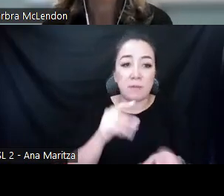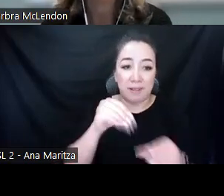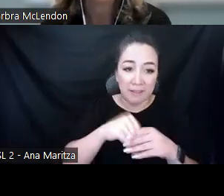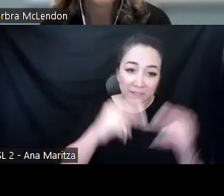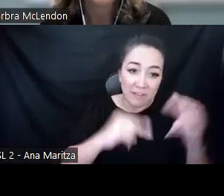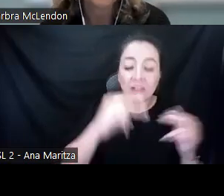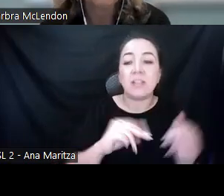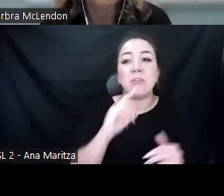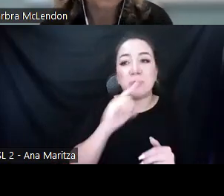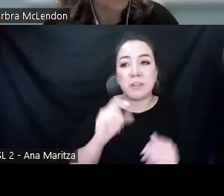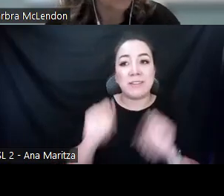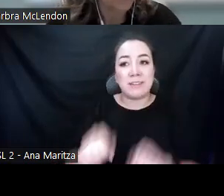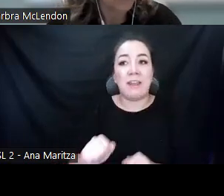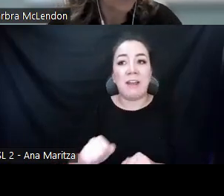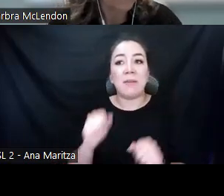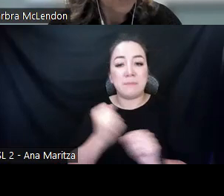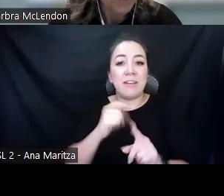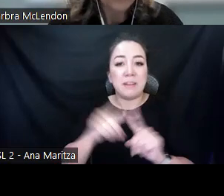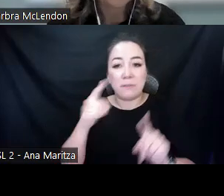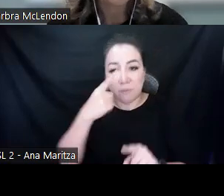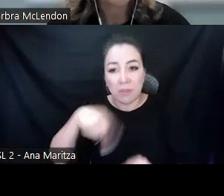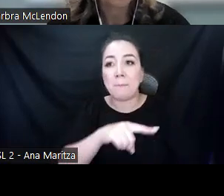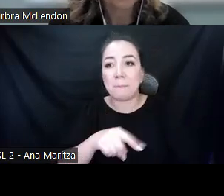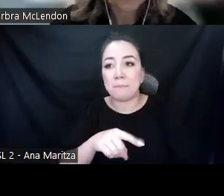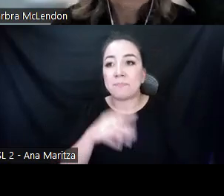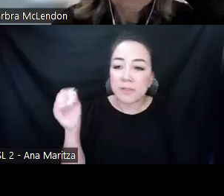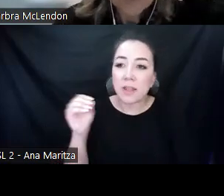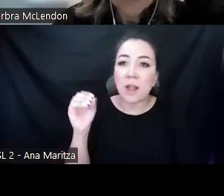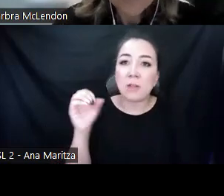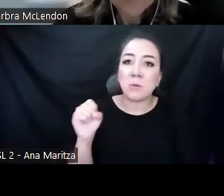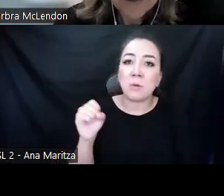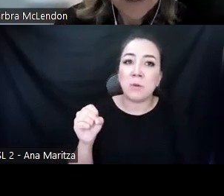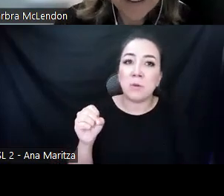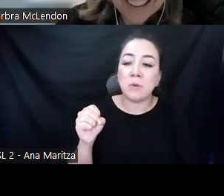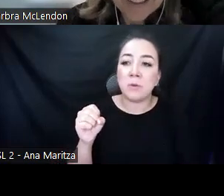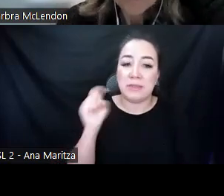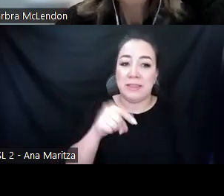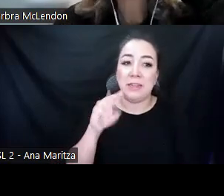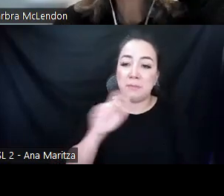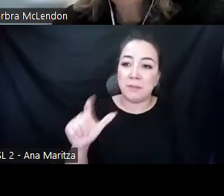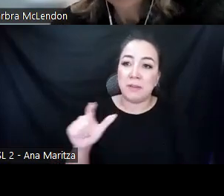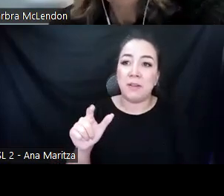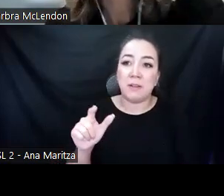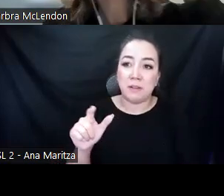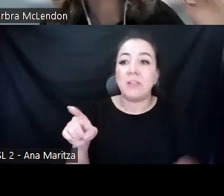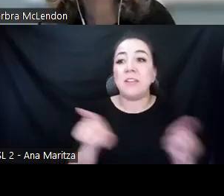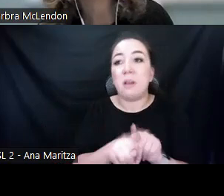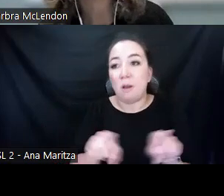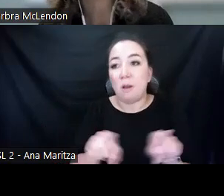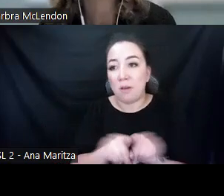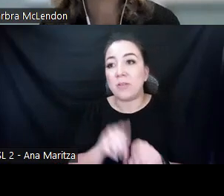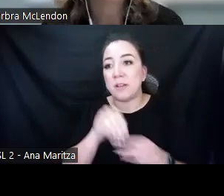facilities, it really can make a difference for them. And so this bill is also in the